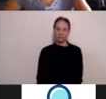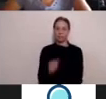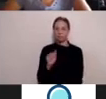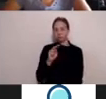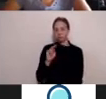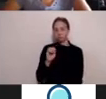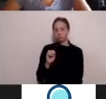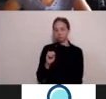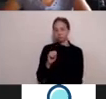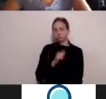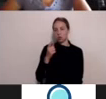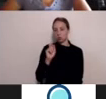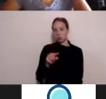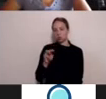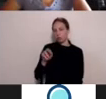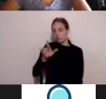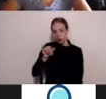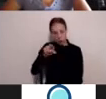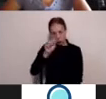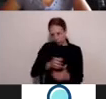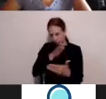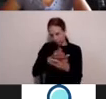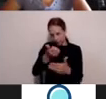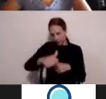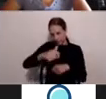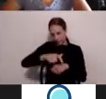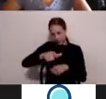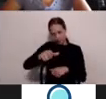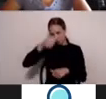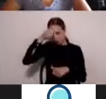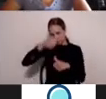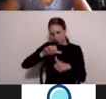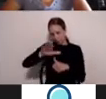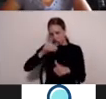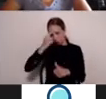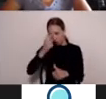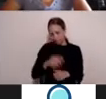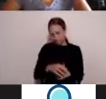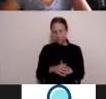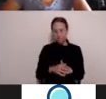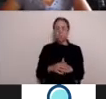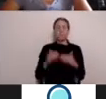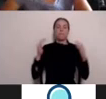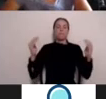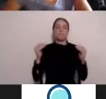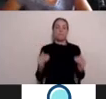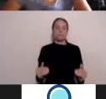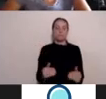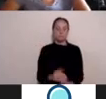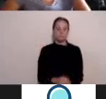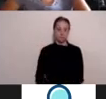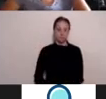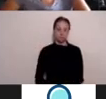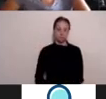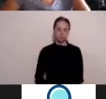Mary, please do feel free to hop back in if you remember your thought there. But we'll move on to the next question for the time being, which is